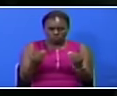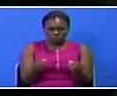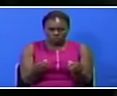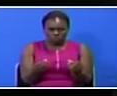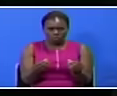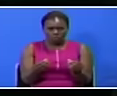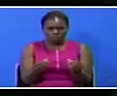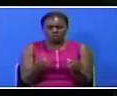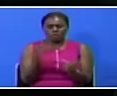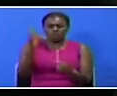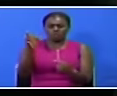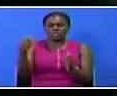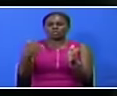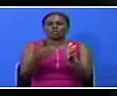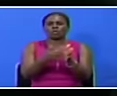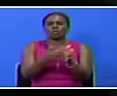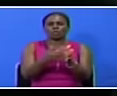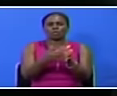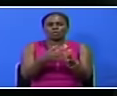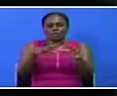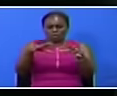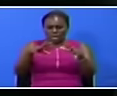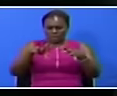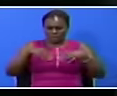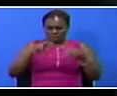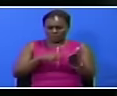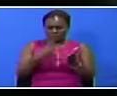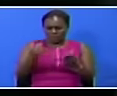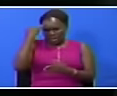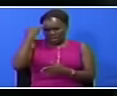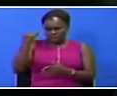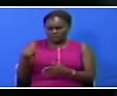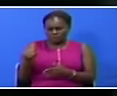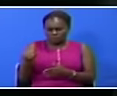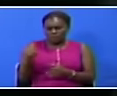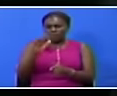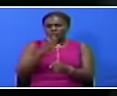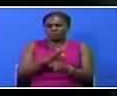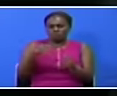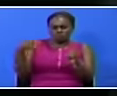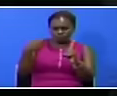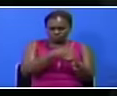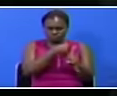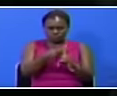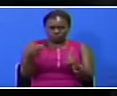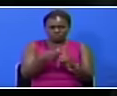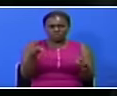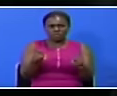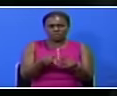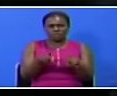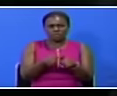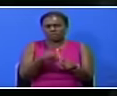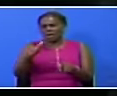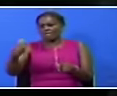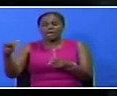such attacks in future, to take on and defeat the ideology that often fuels this violence, and if there turn out to be